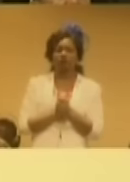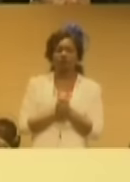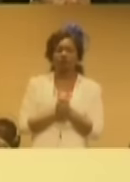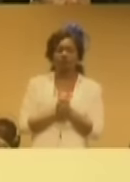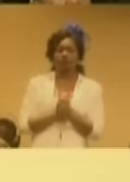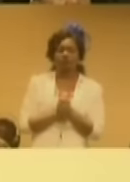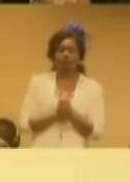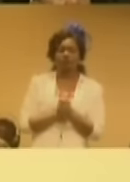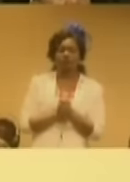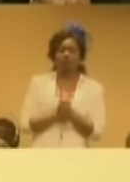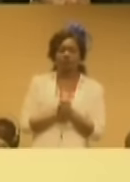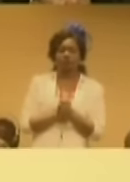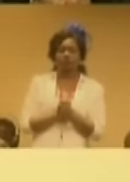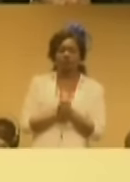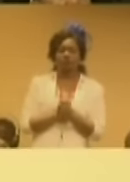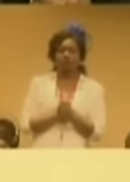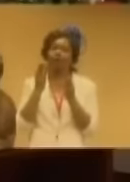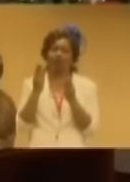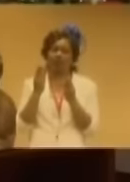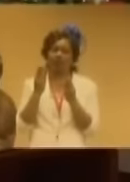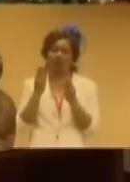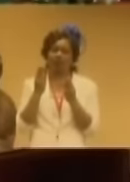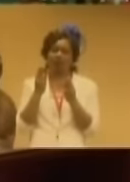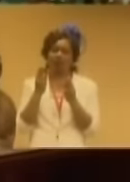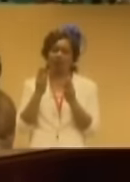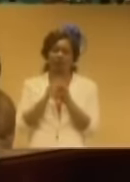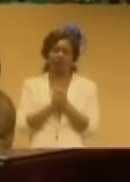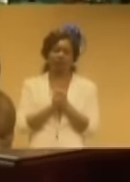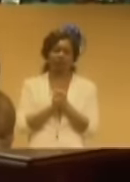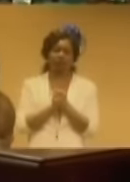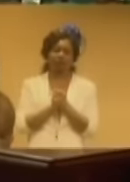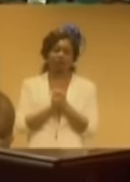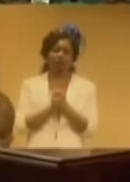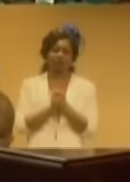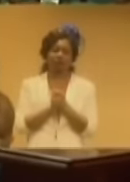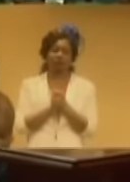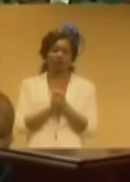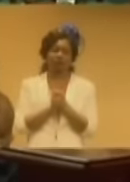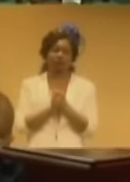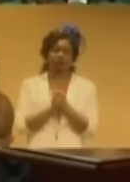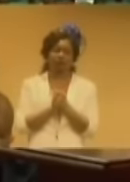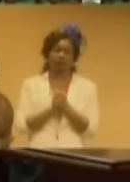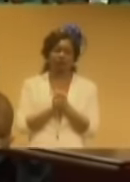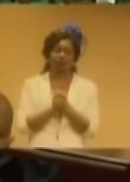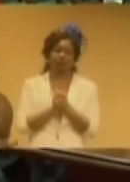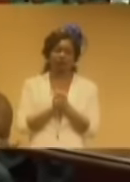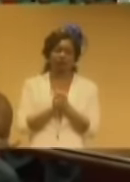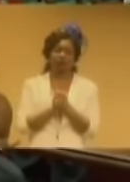HIV infection is a positive development, a lot needs to be done in achieving an AIDS-free society by the